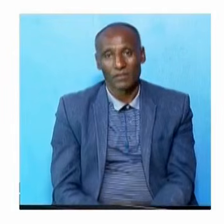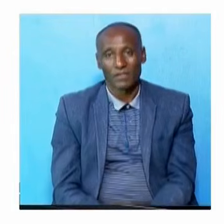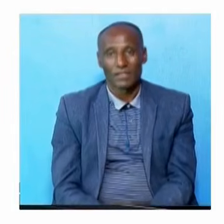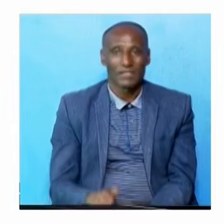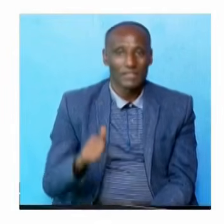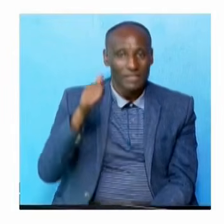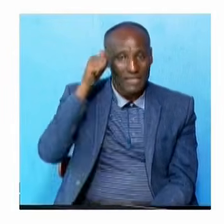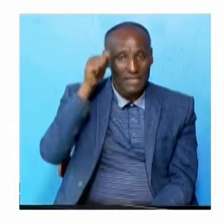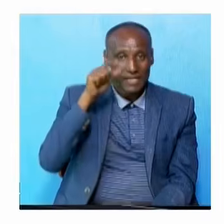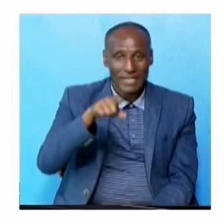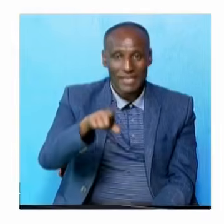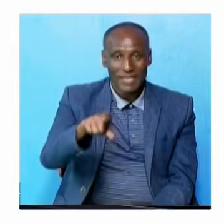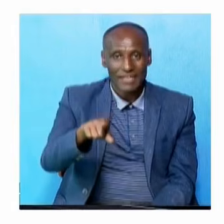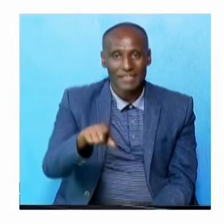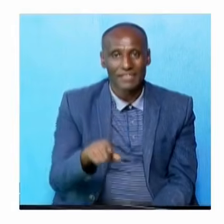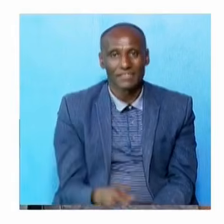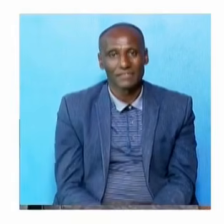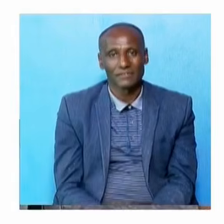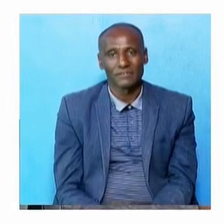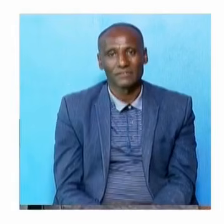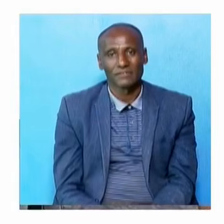he